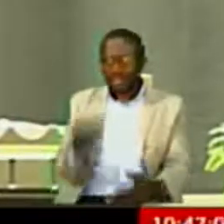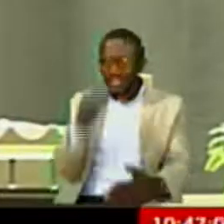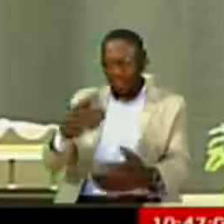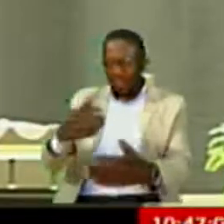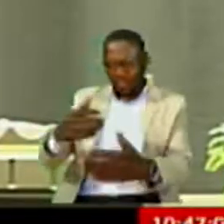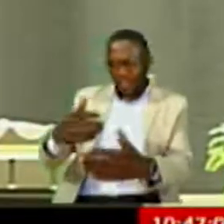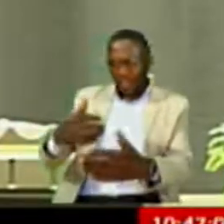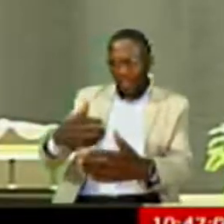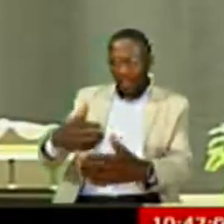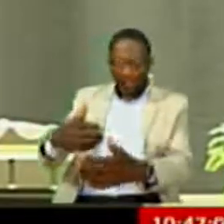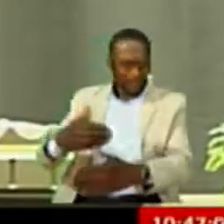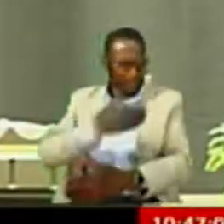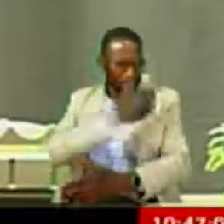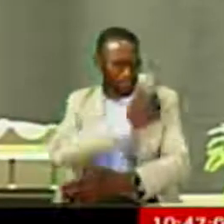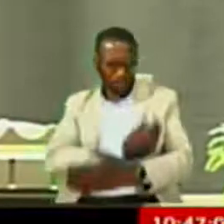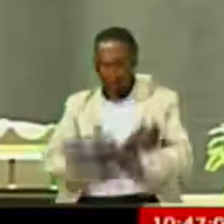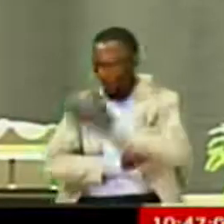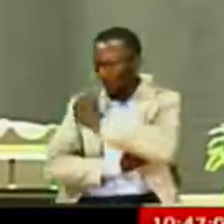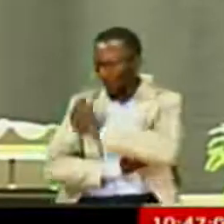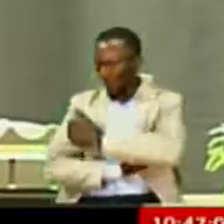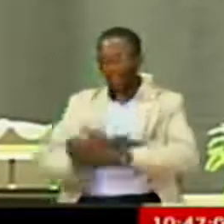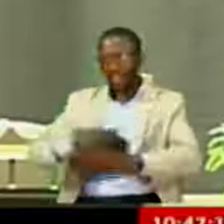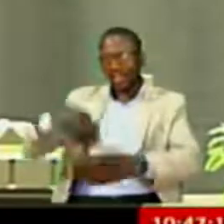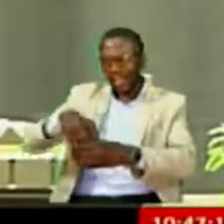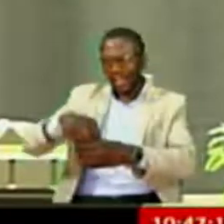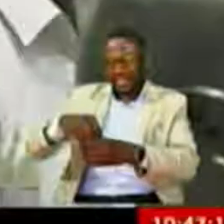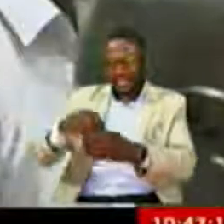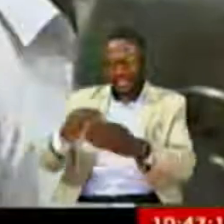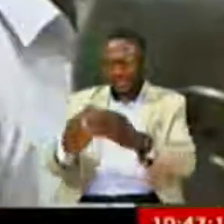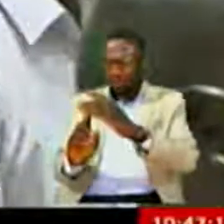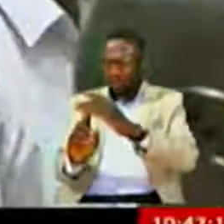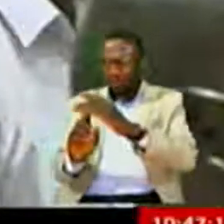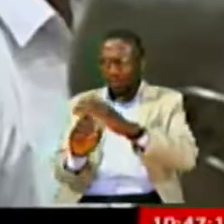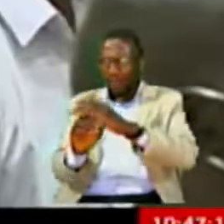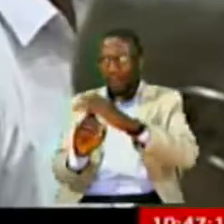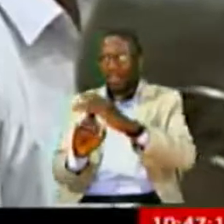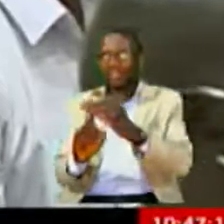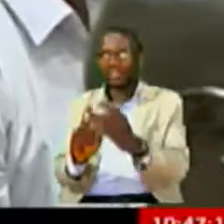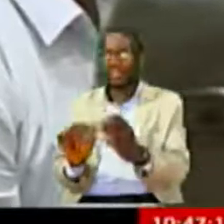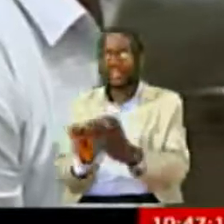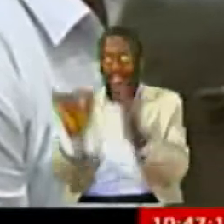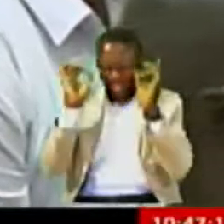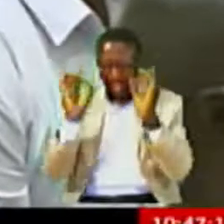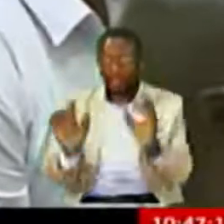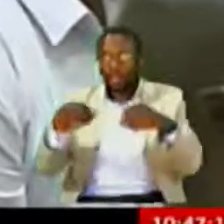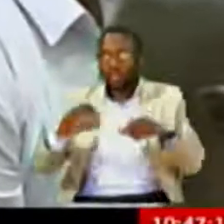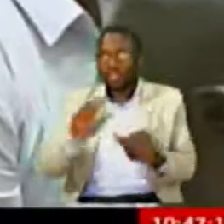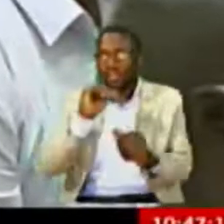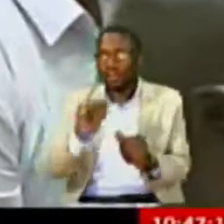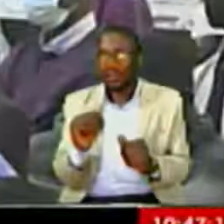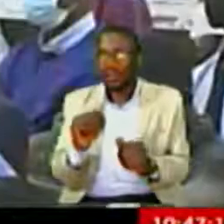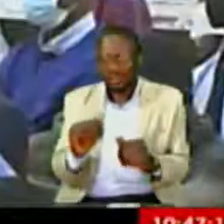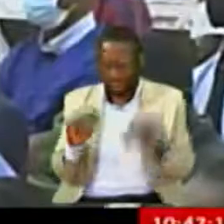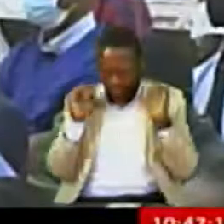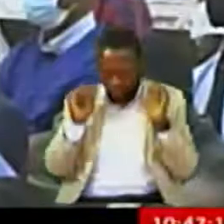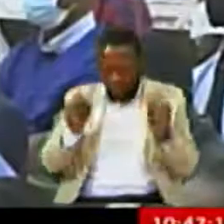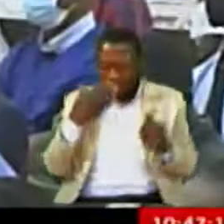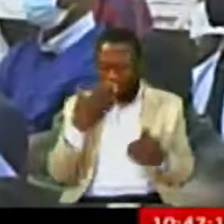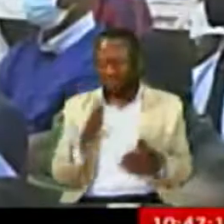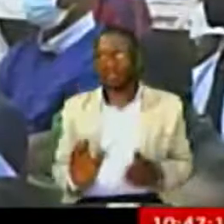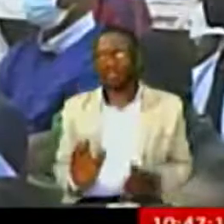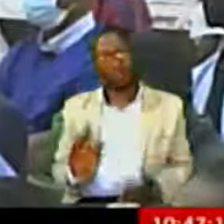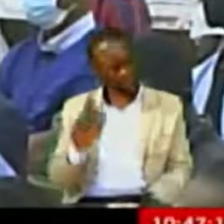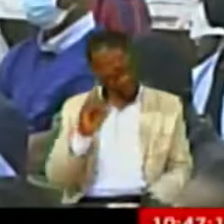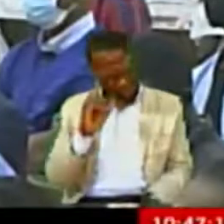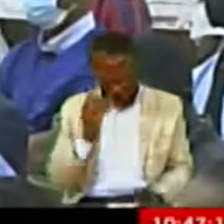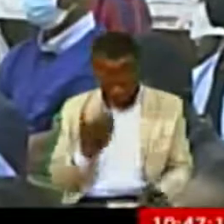are wearing trousers which are showing their inside. They are inside clothes. We shouldn't dress up like that.